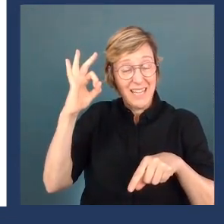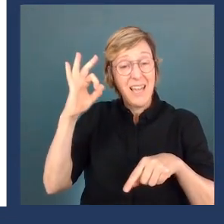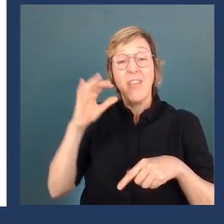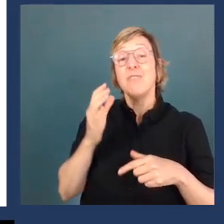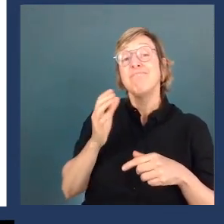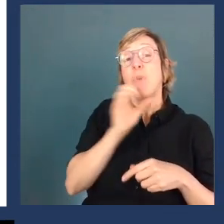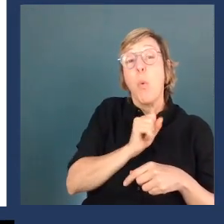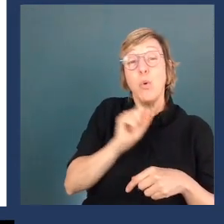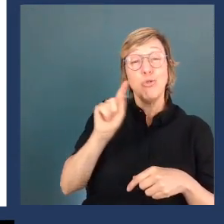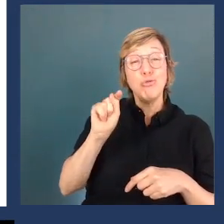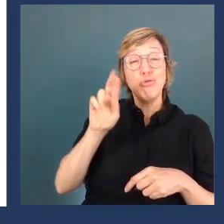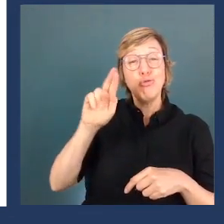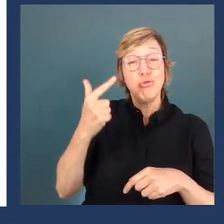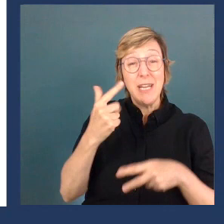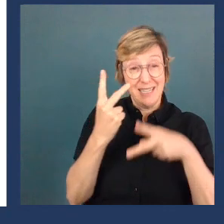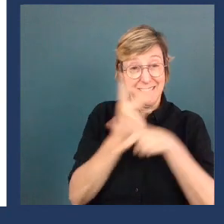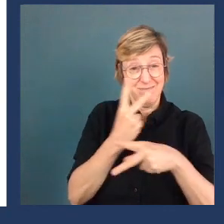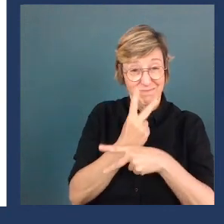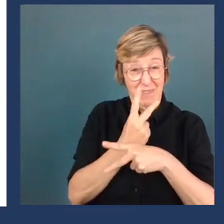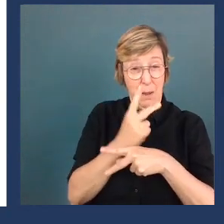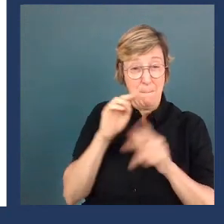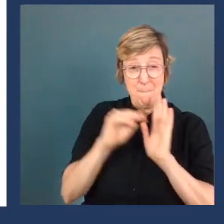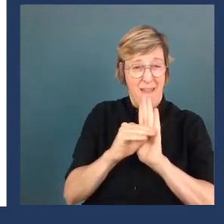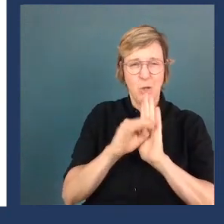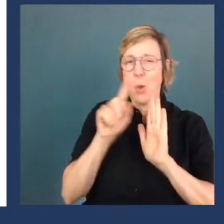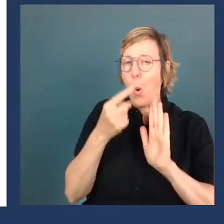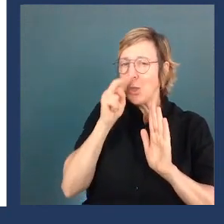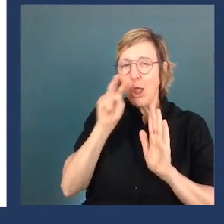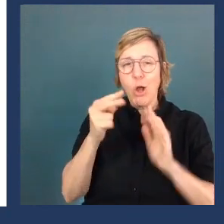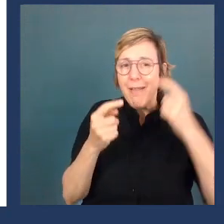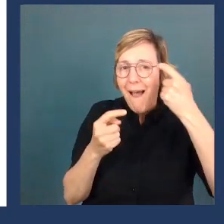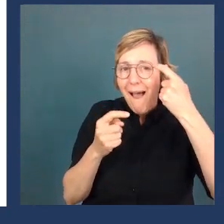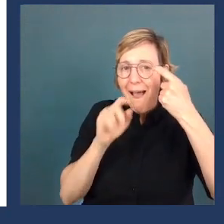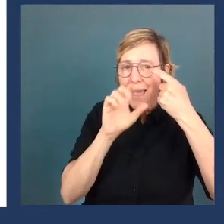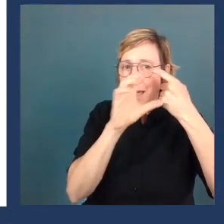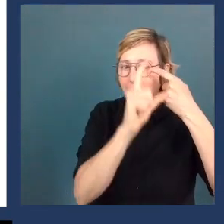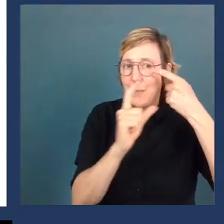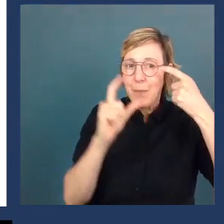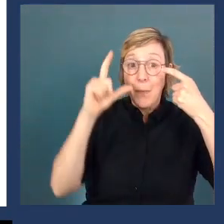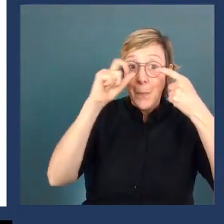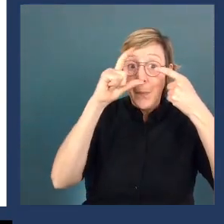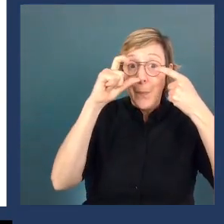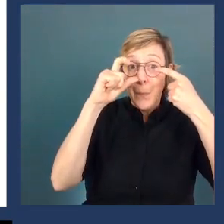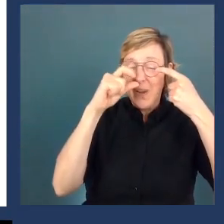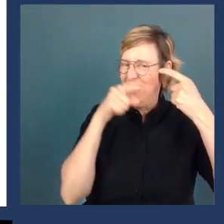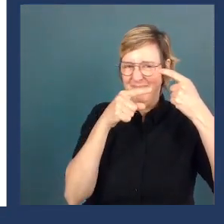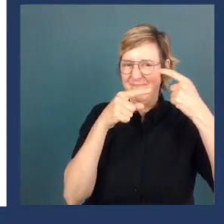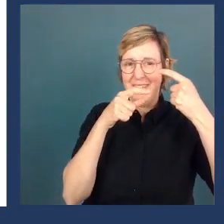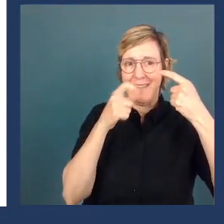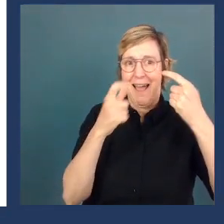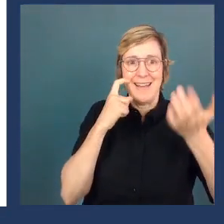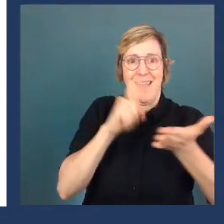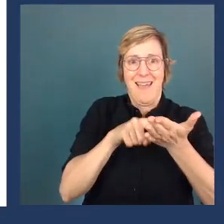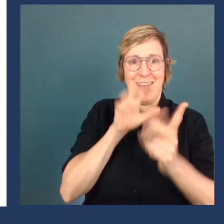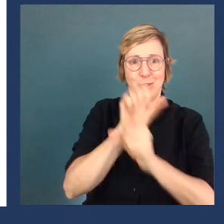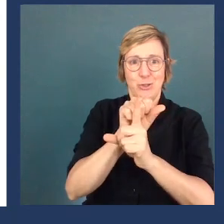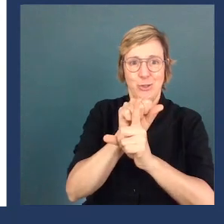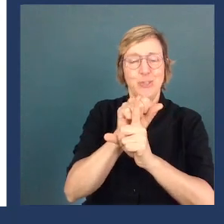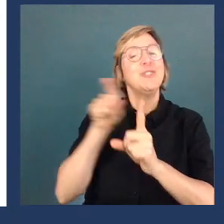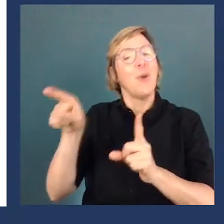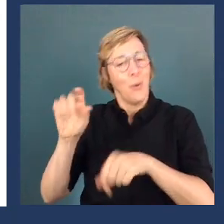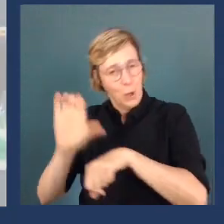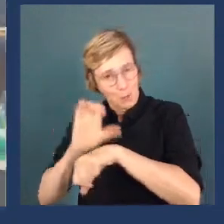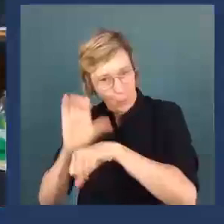models that look only at the pupil and the iris would not necessarily pick those up. So it's an opportunity for computer vision in order to